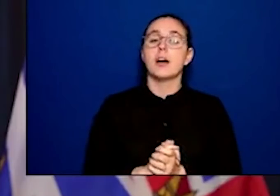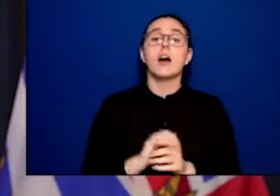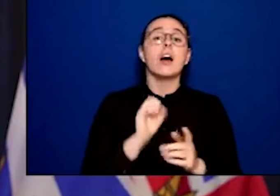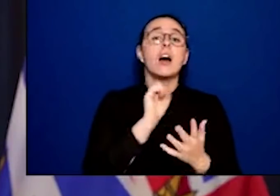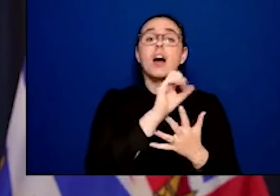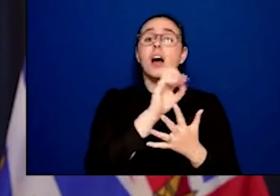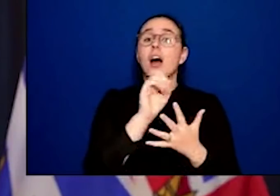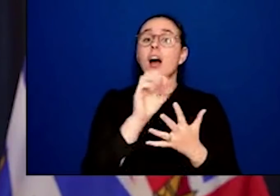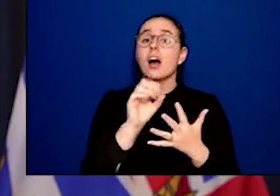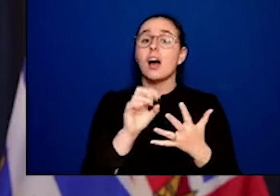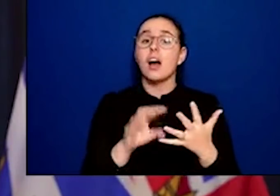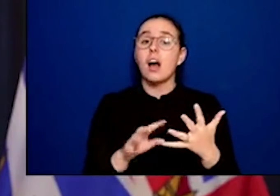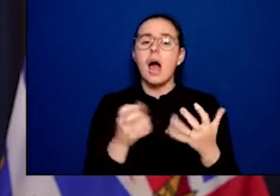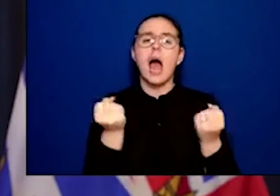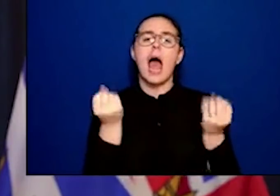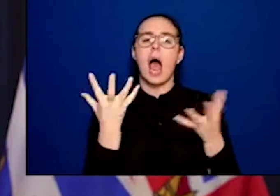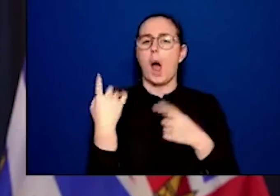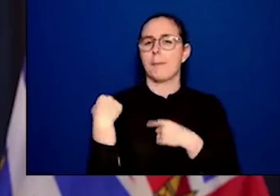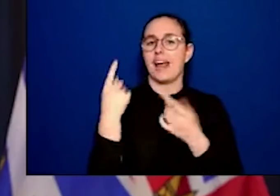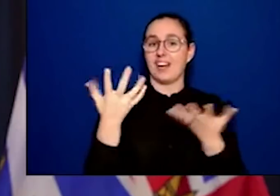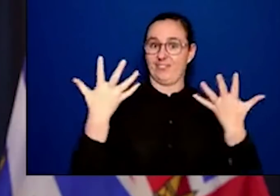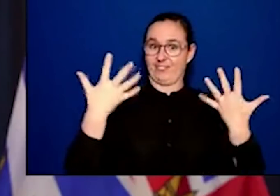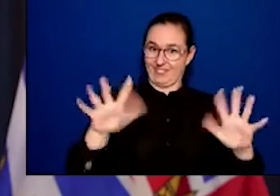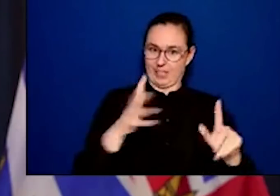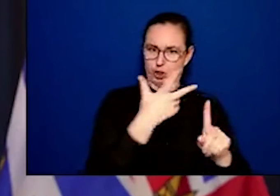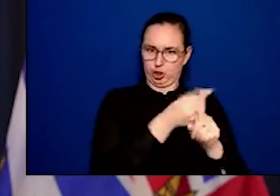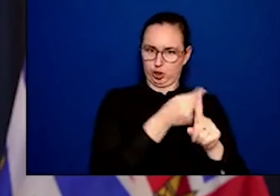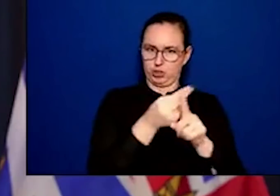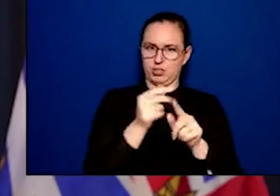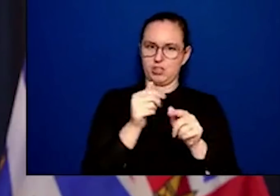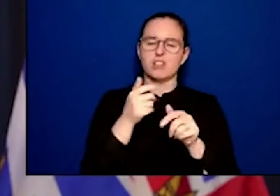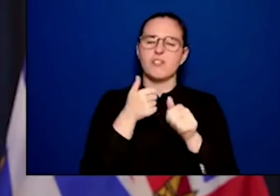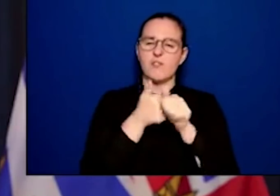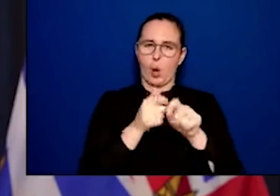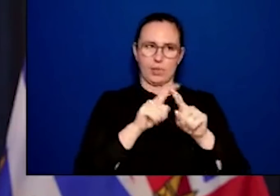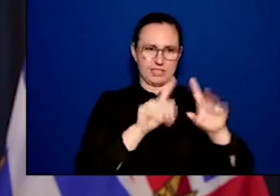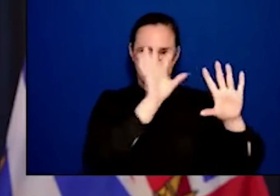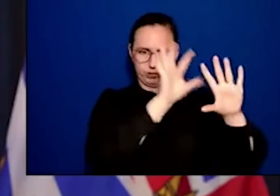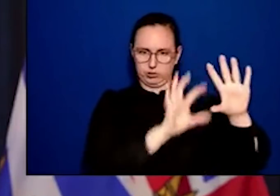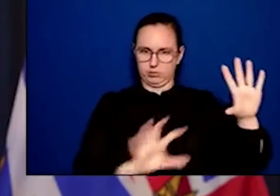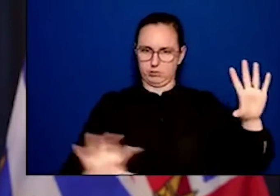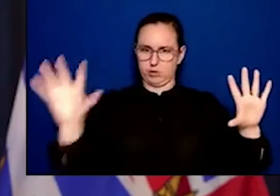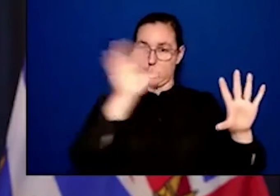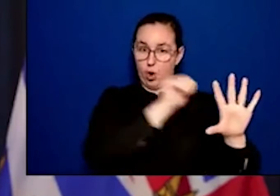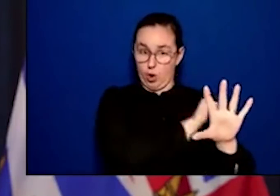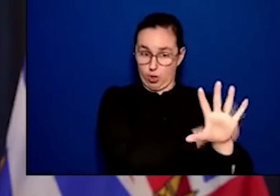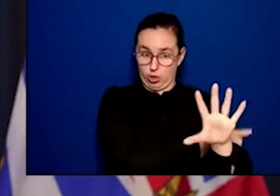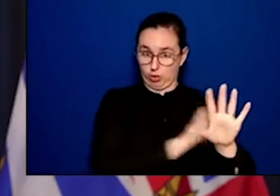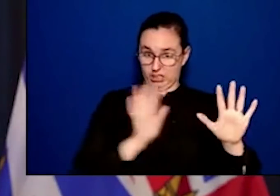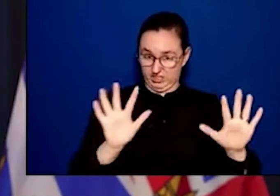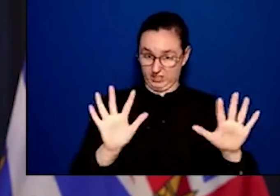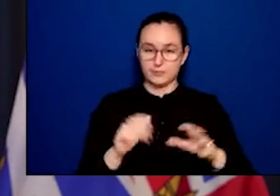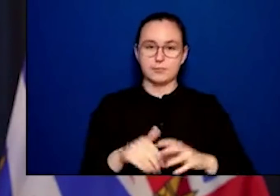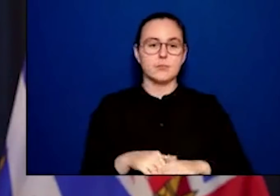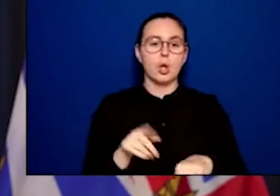people are vaccinated in different health authorities. Every health, long-term care and assisted living